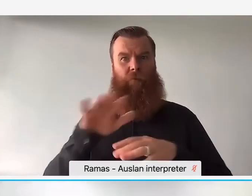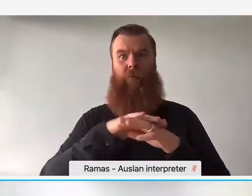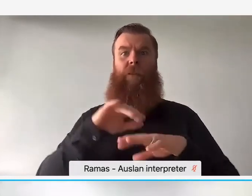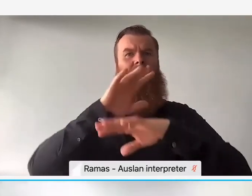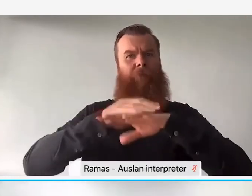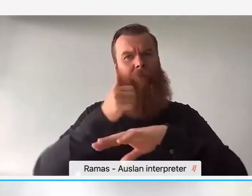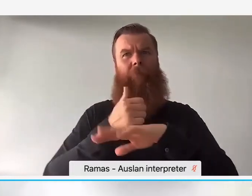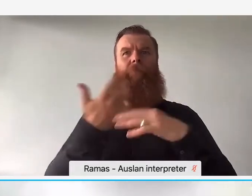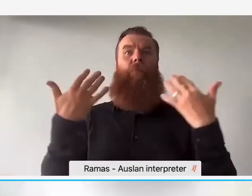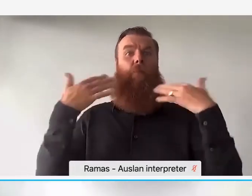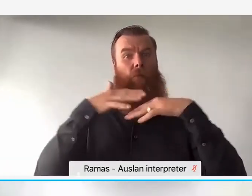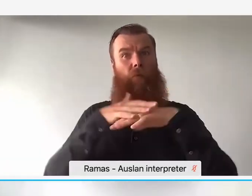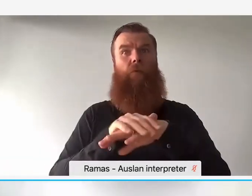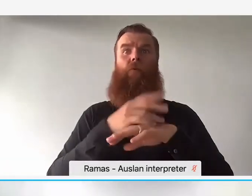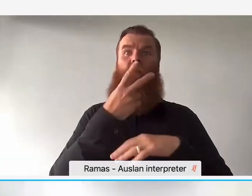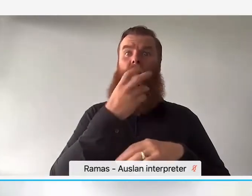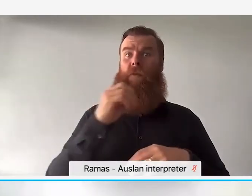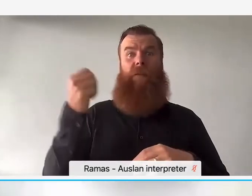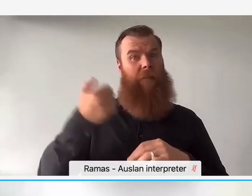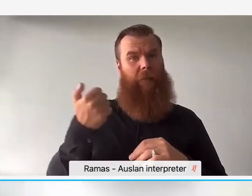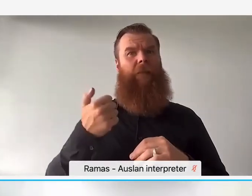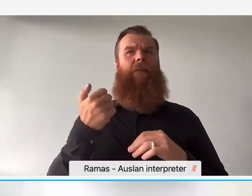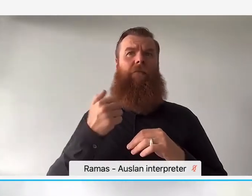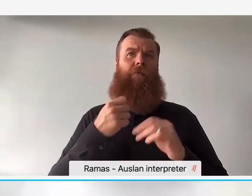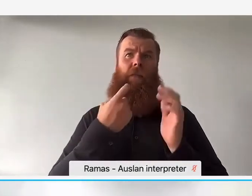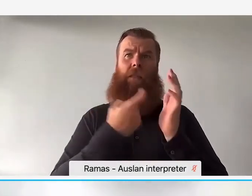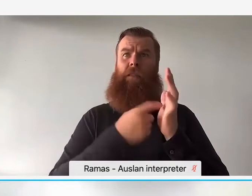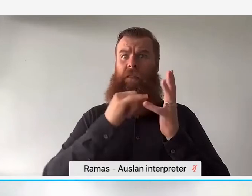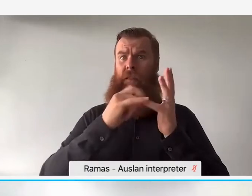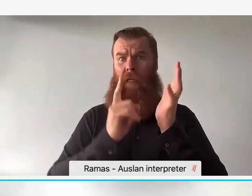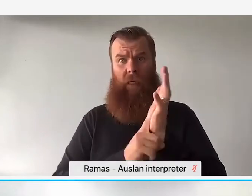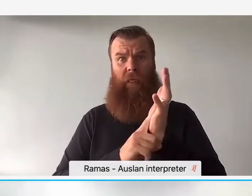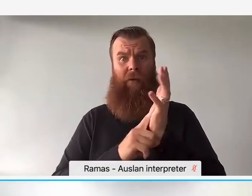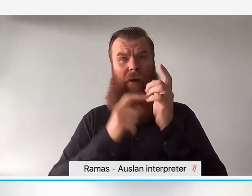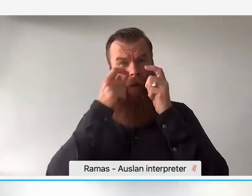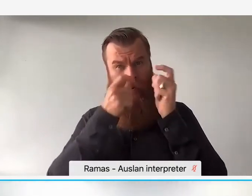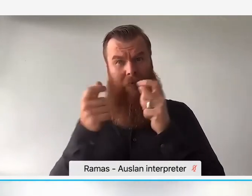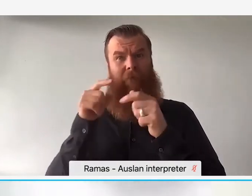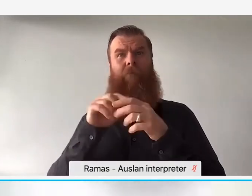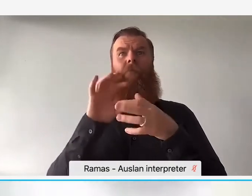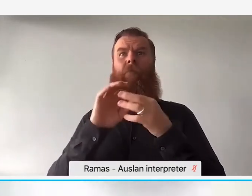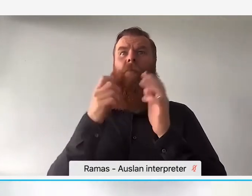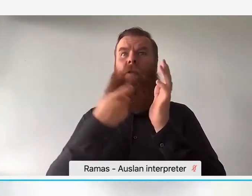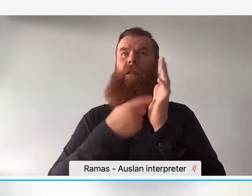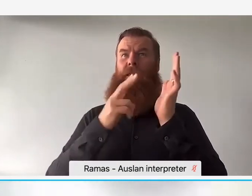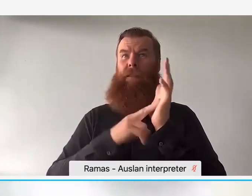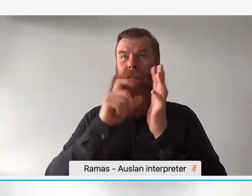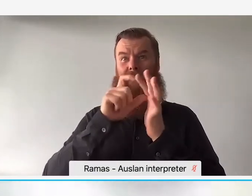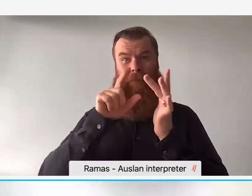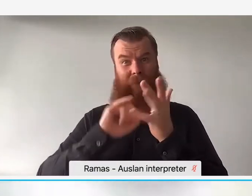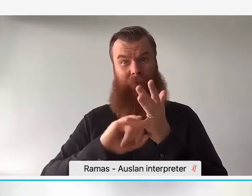in 2016 of RSL Care and RDNS in Victoria, two names you may know